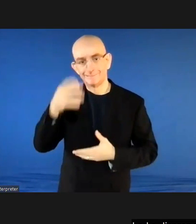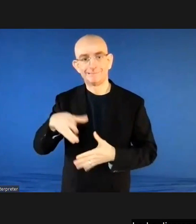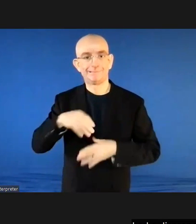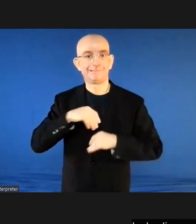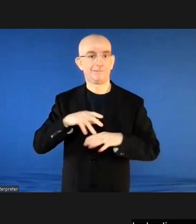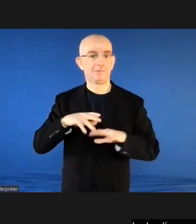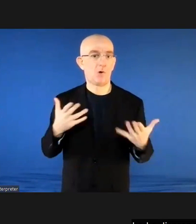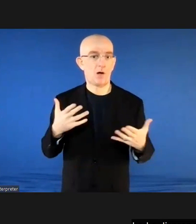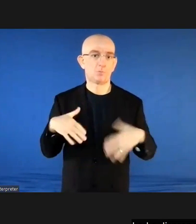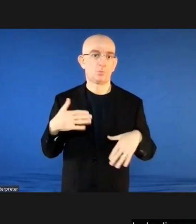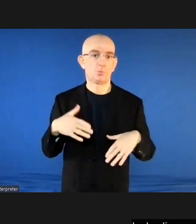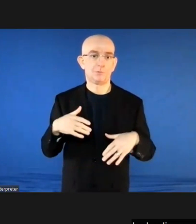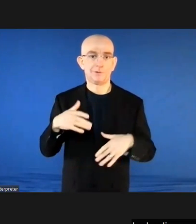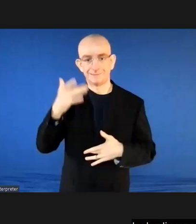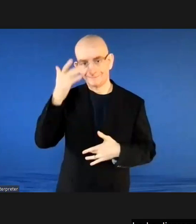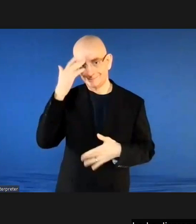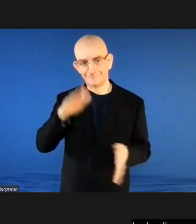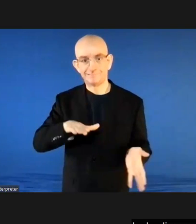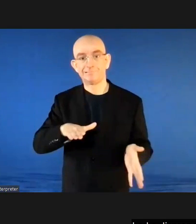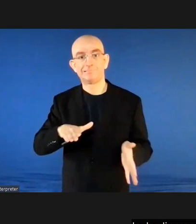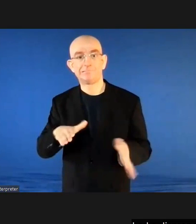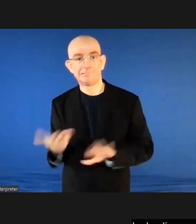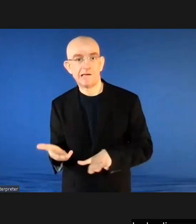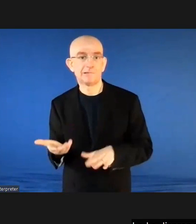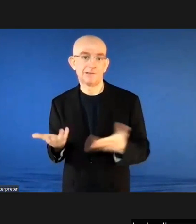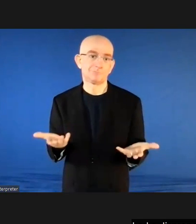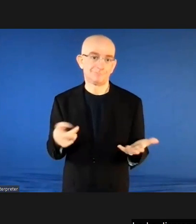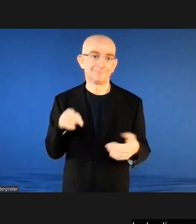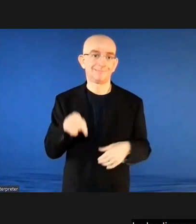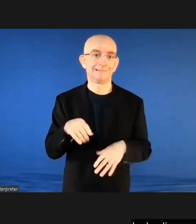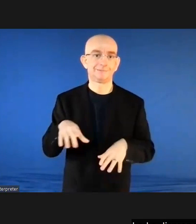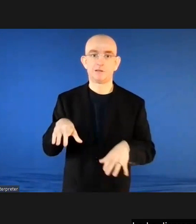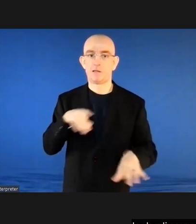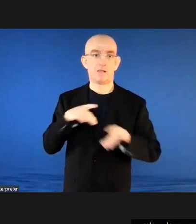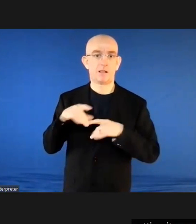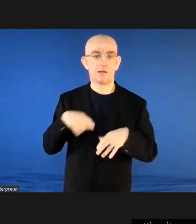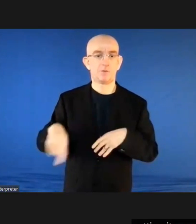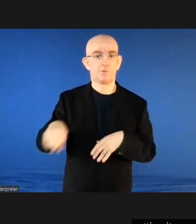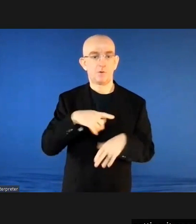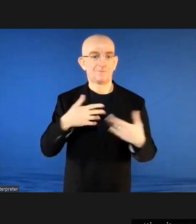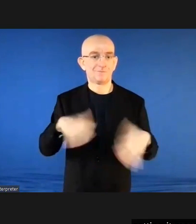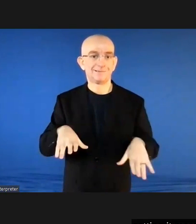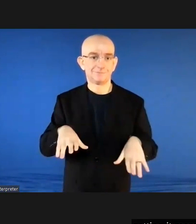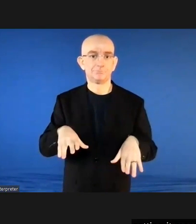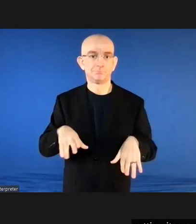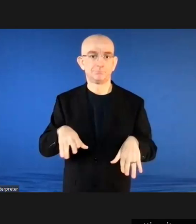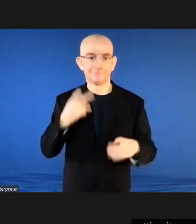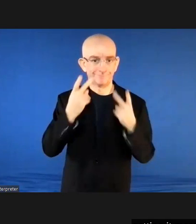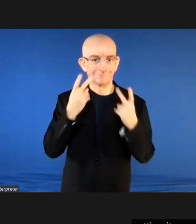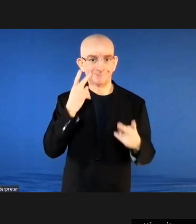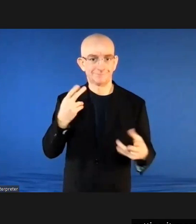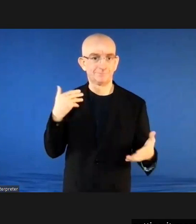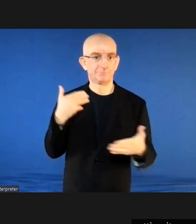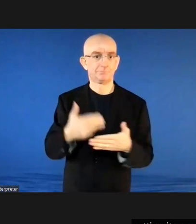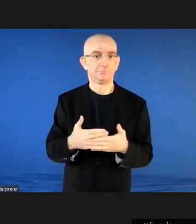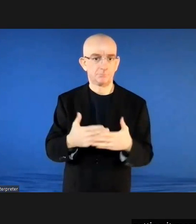contract it. And they also experience more secondary impacts because of loss of livelihoods, difficulties accessing school,